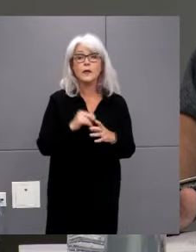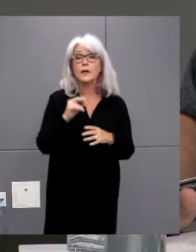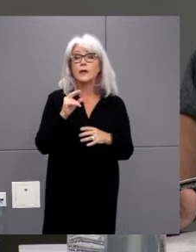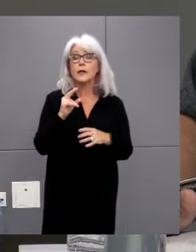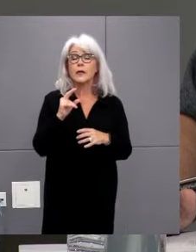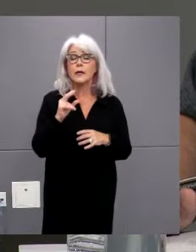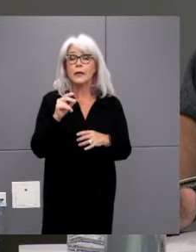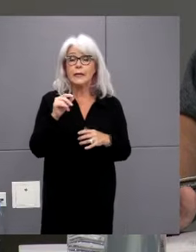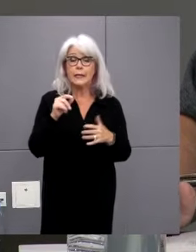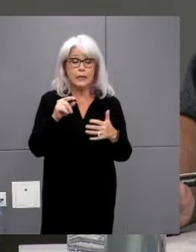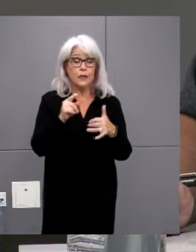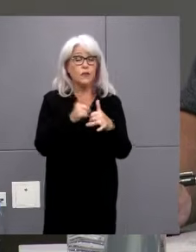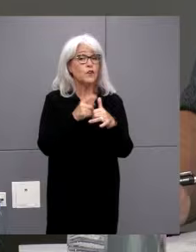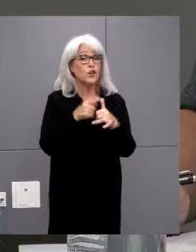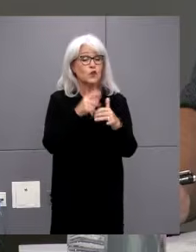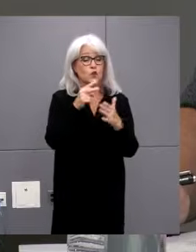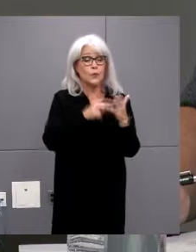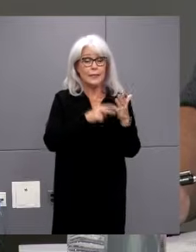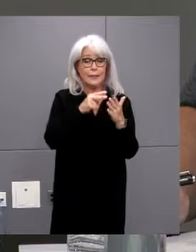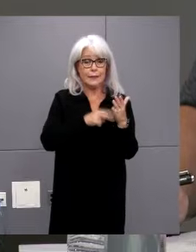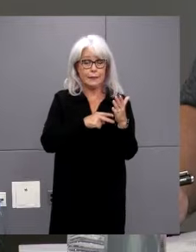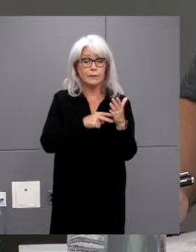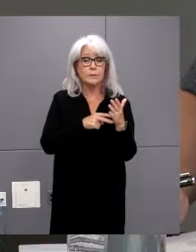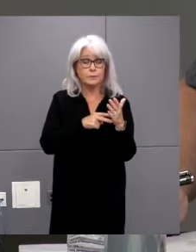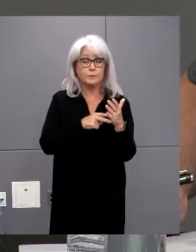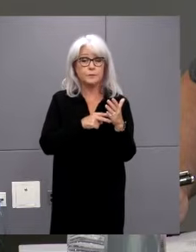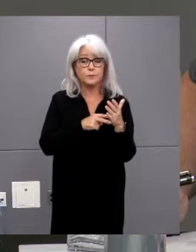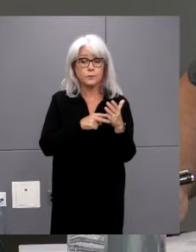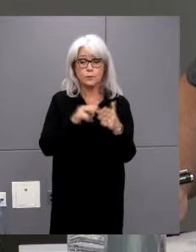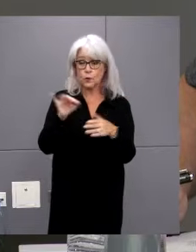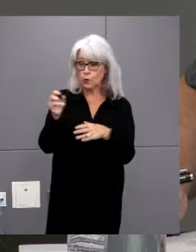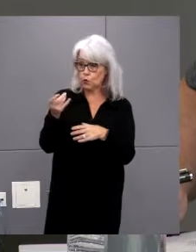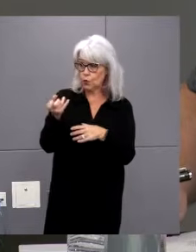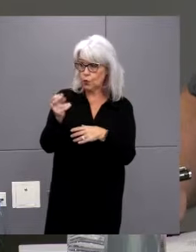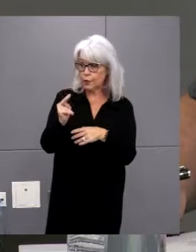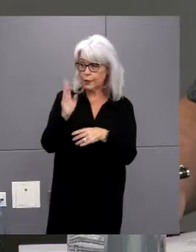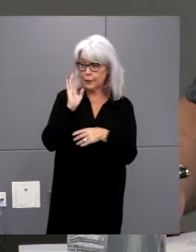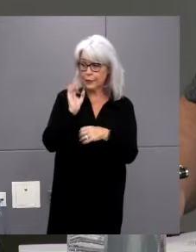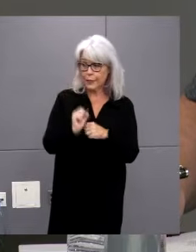These are first readings, I believe. So, Jordan, would you